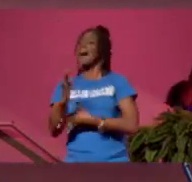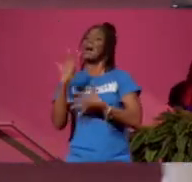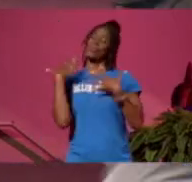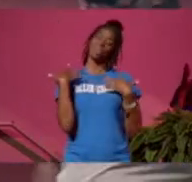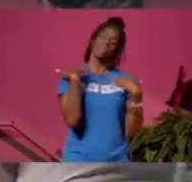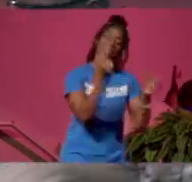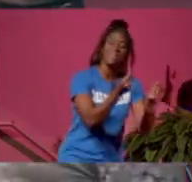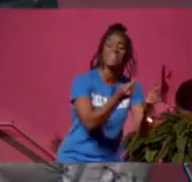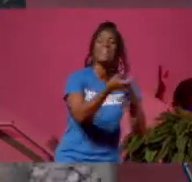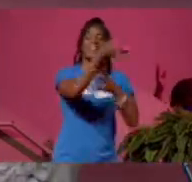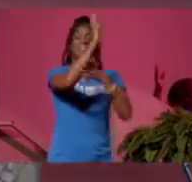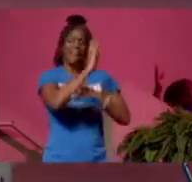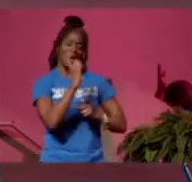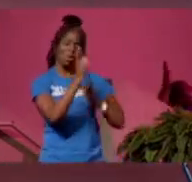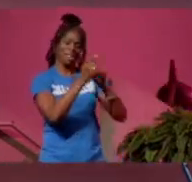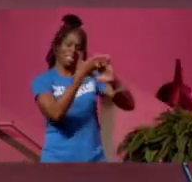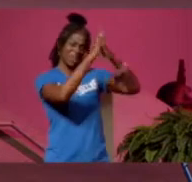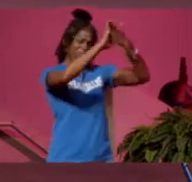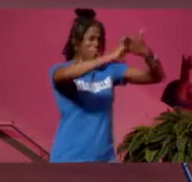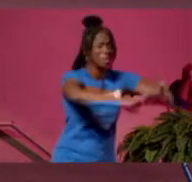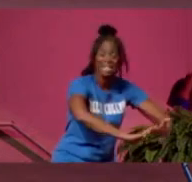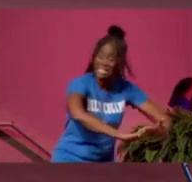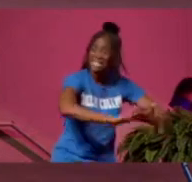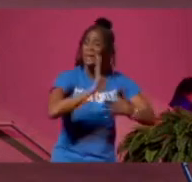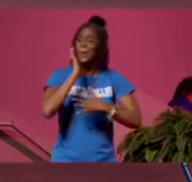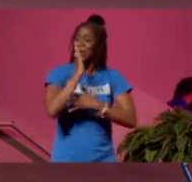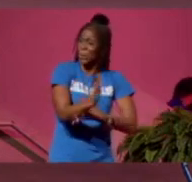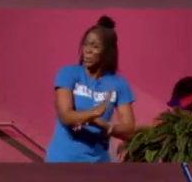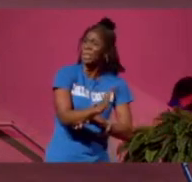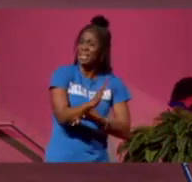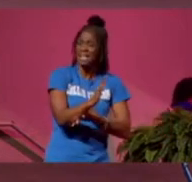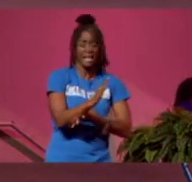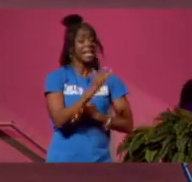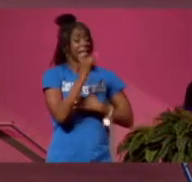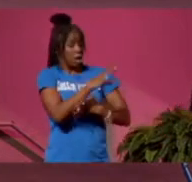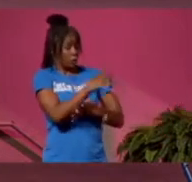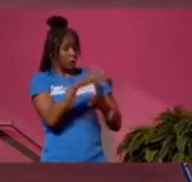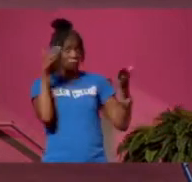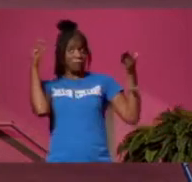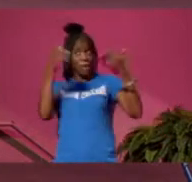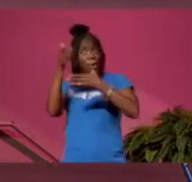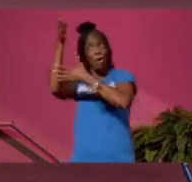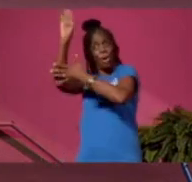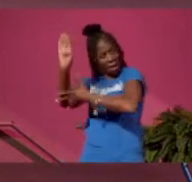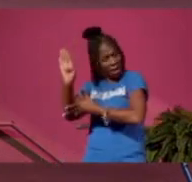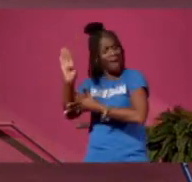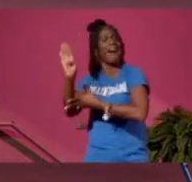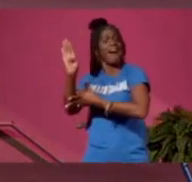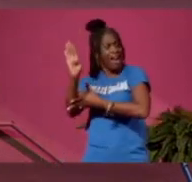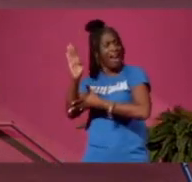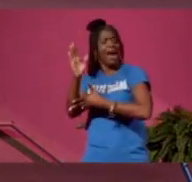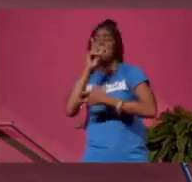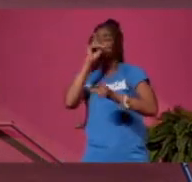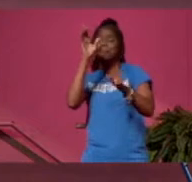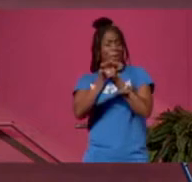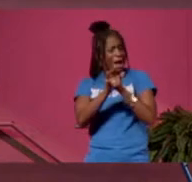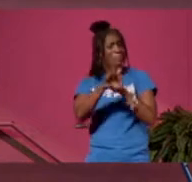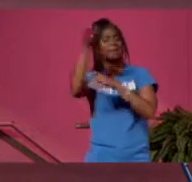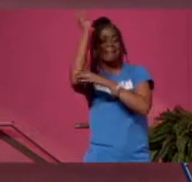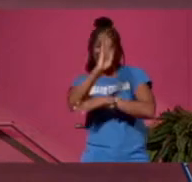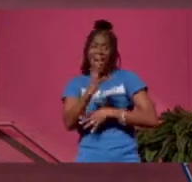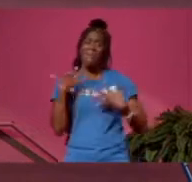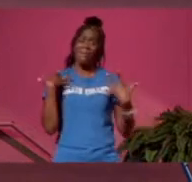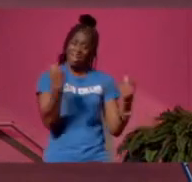peace. If you can keep your mind stayed on him, they need need to know a God who is a